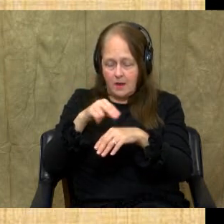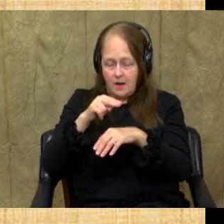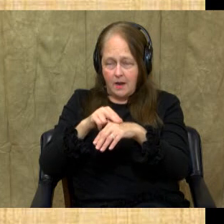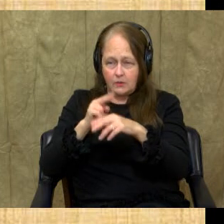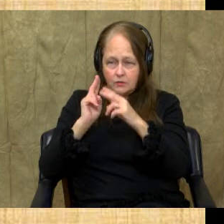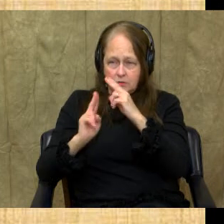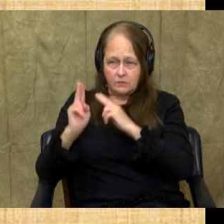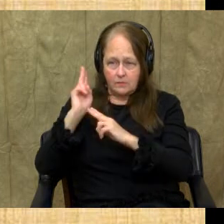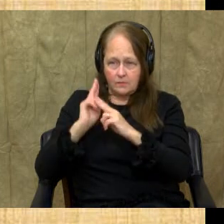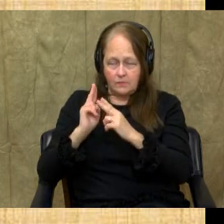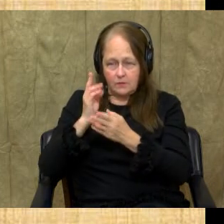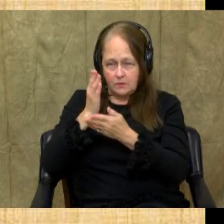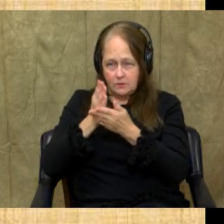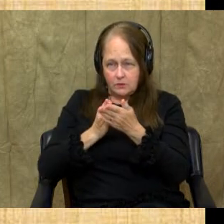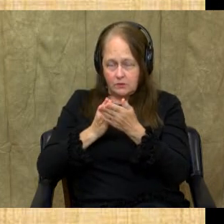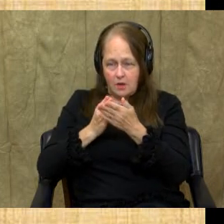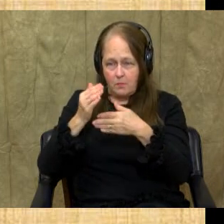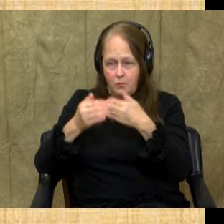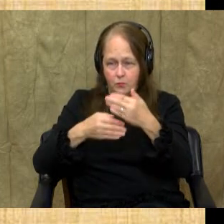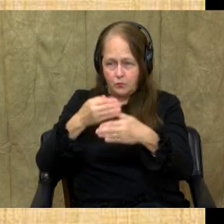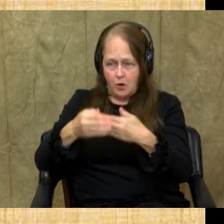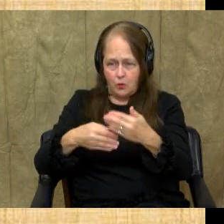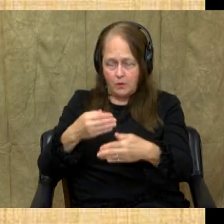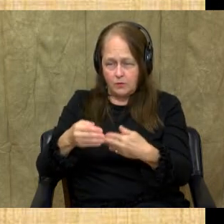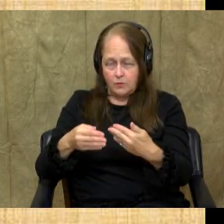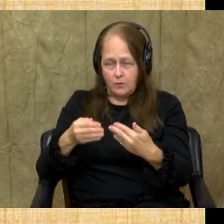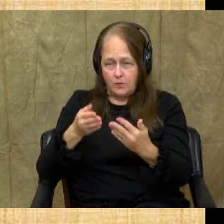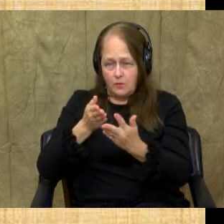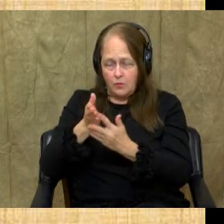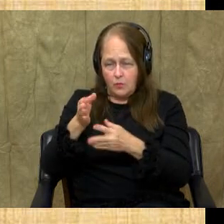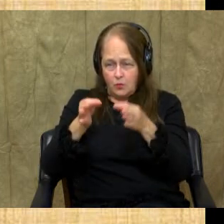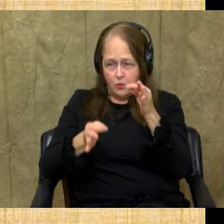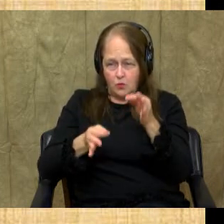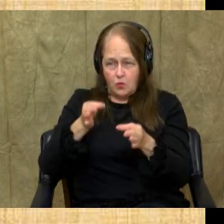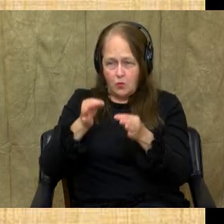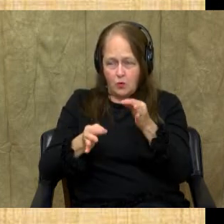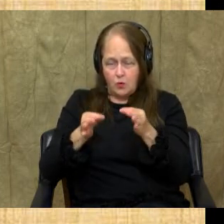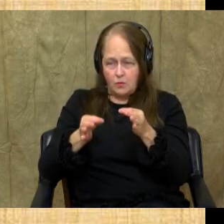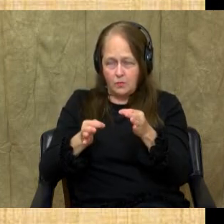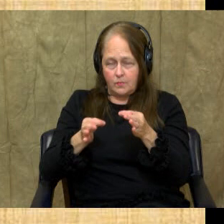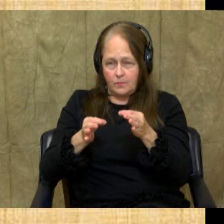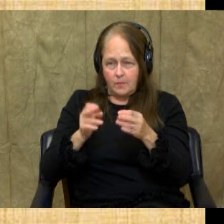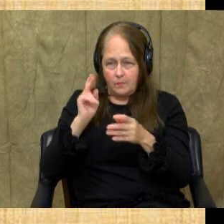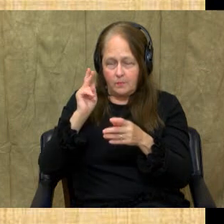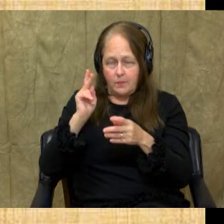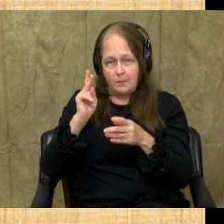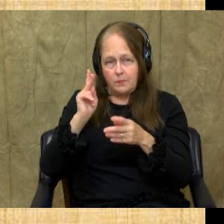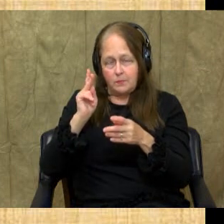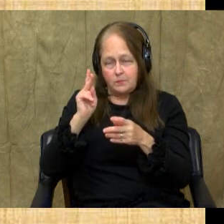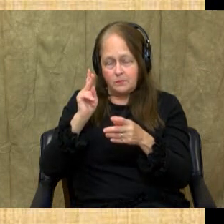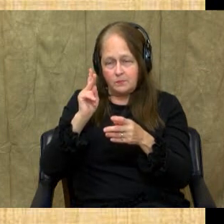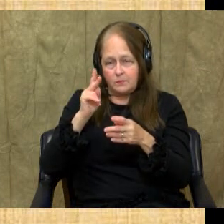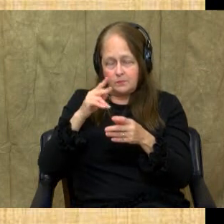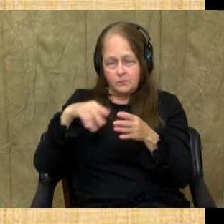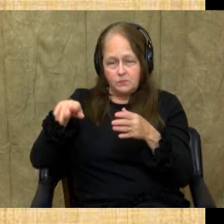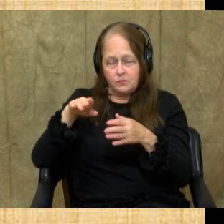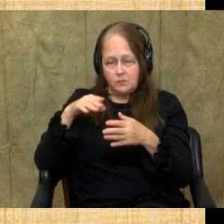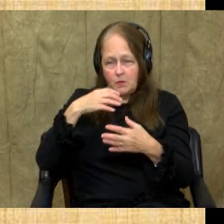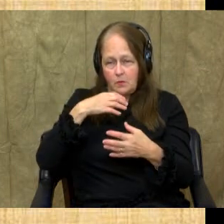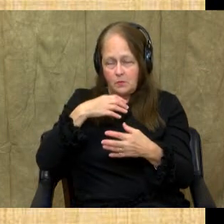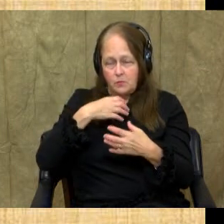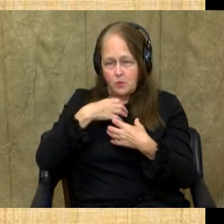1960, a presidential year. The battle for fair treatment has been difficult, and you hope that